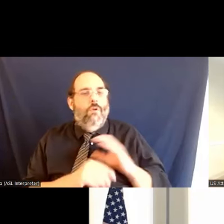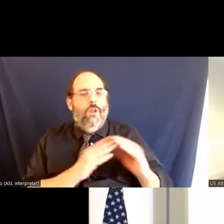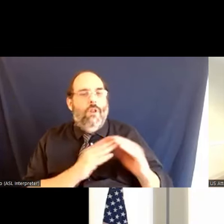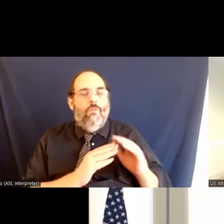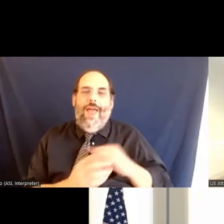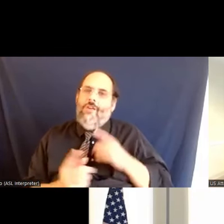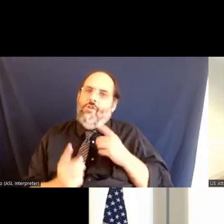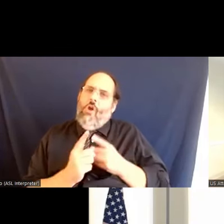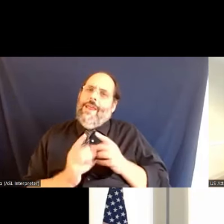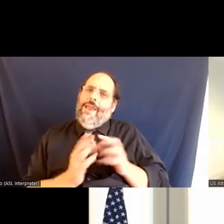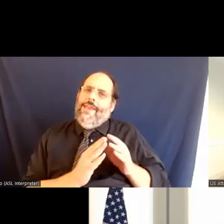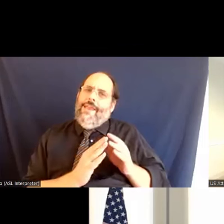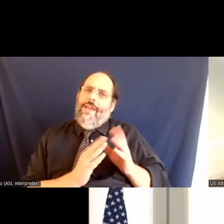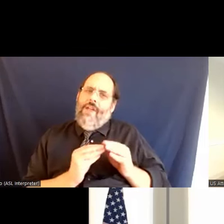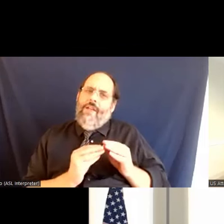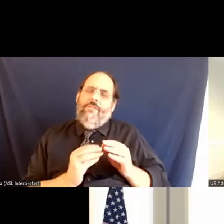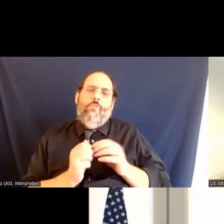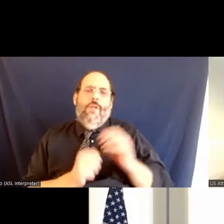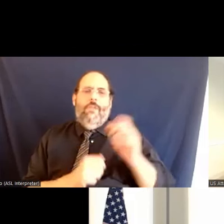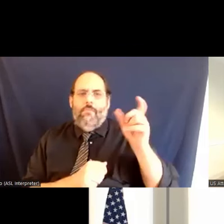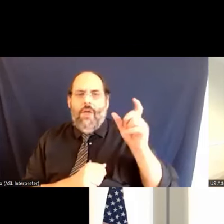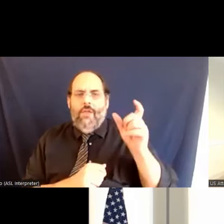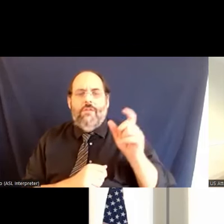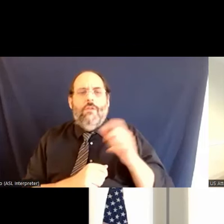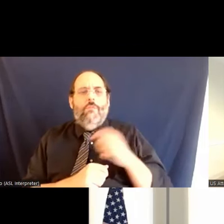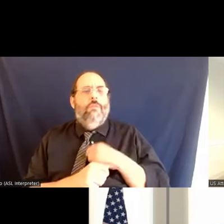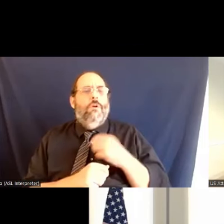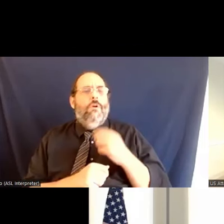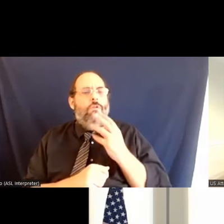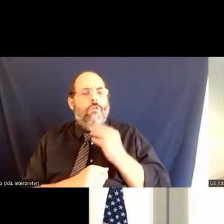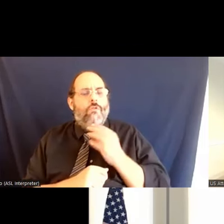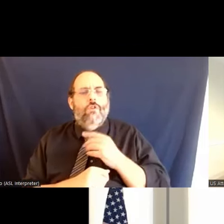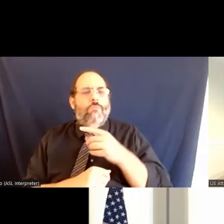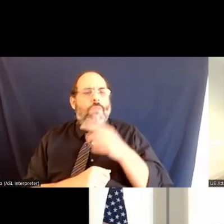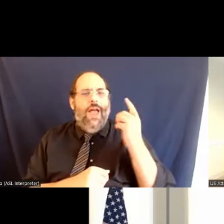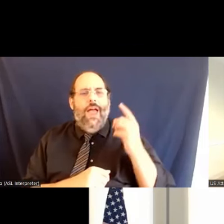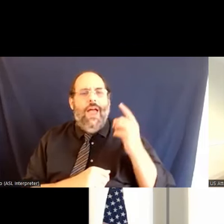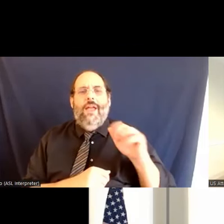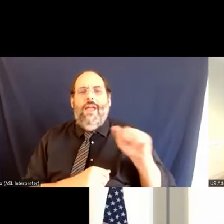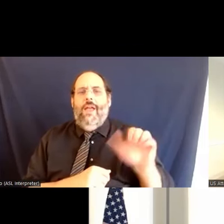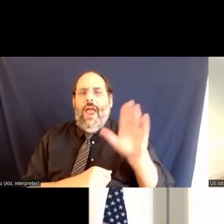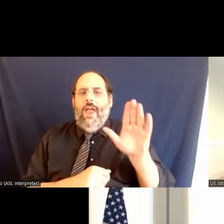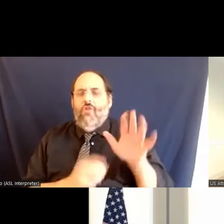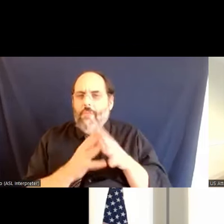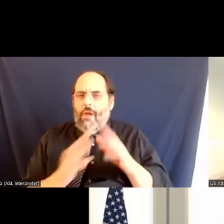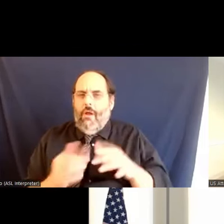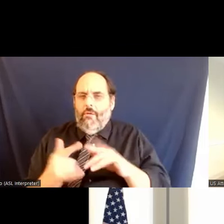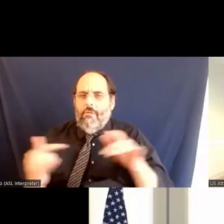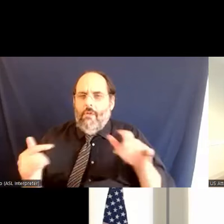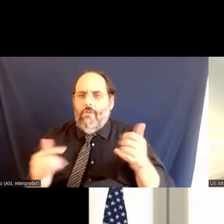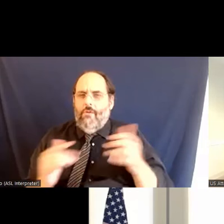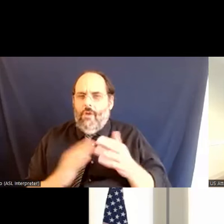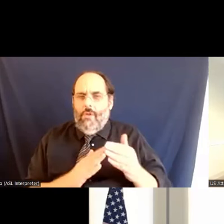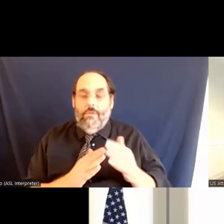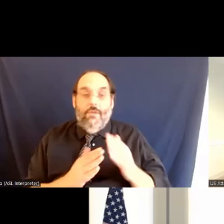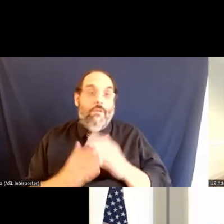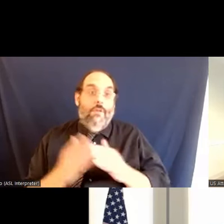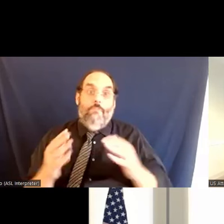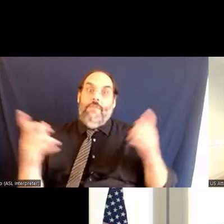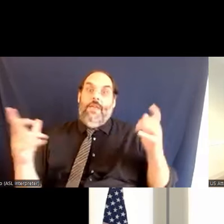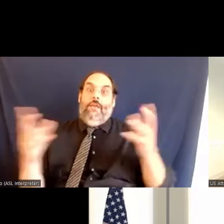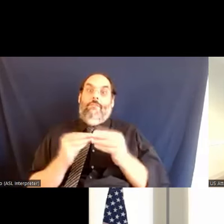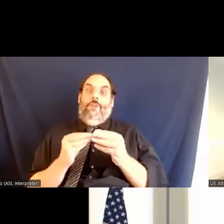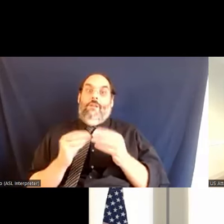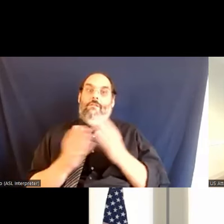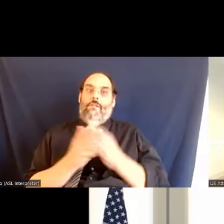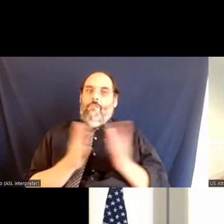targeted events with the Muslim, Jewish, Black, Asian American, and many other communities. Some were very large, some